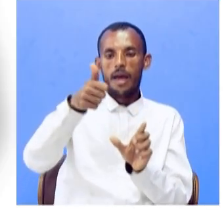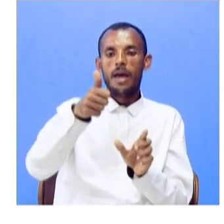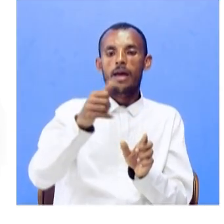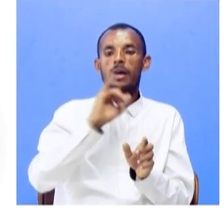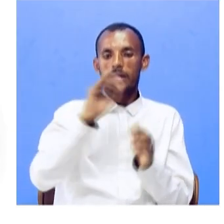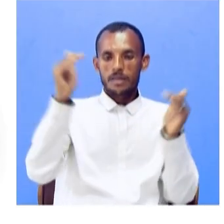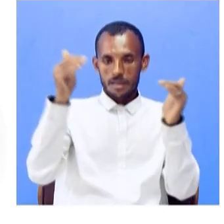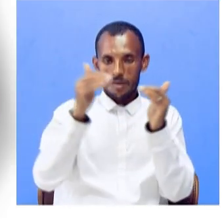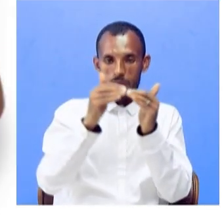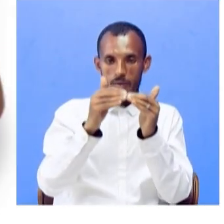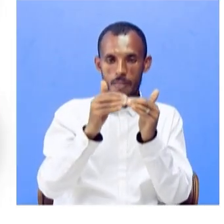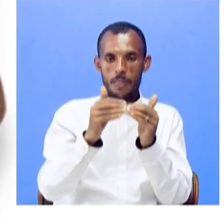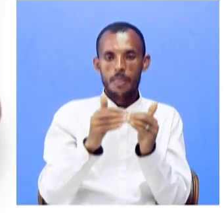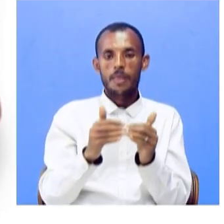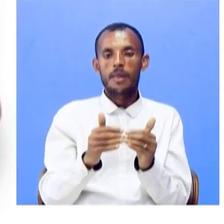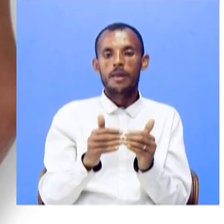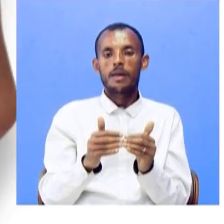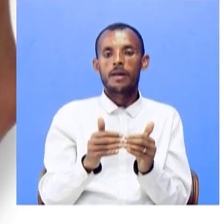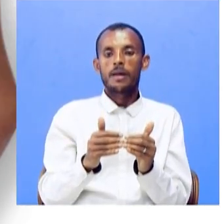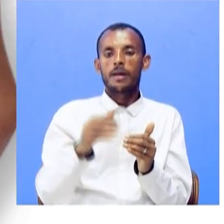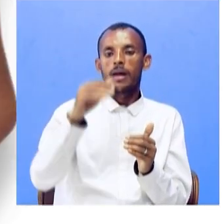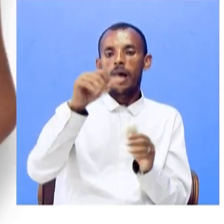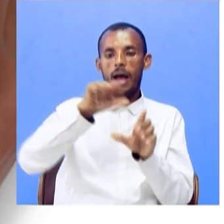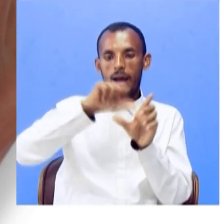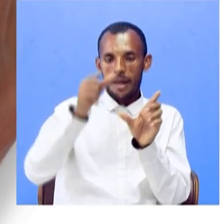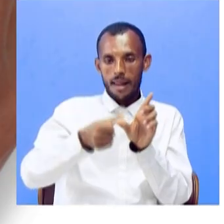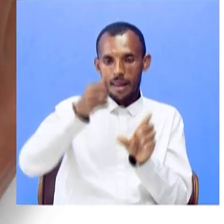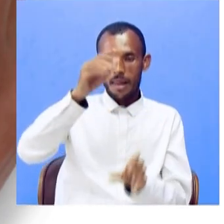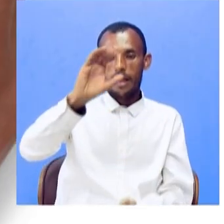same as or congruent to angle C.